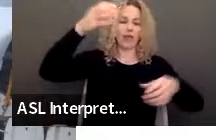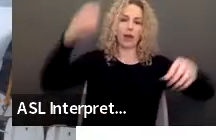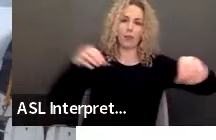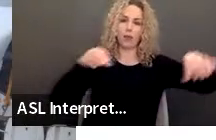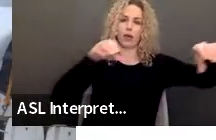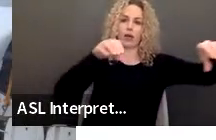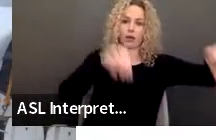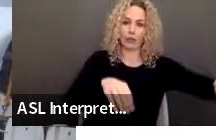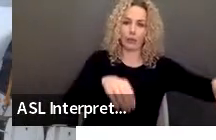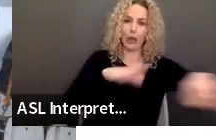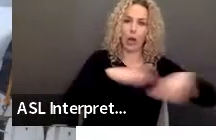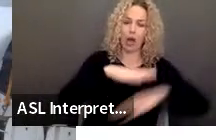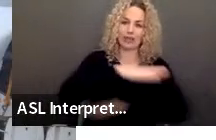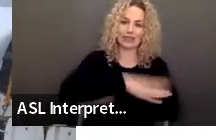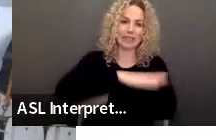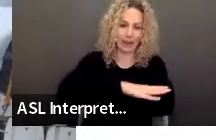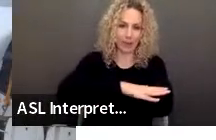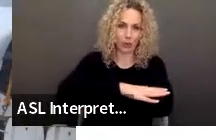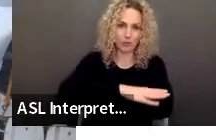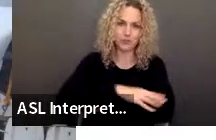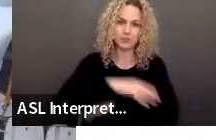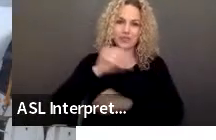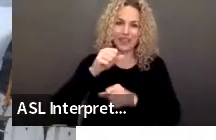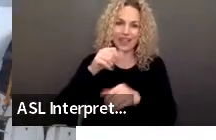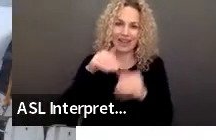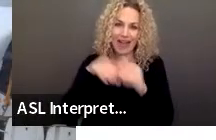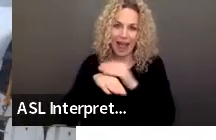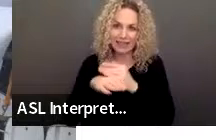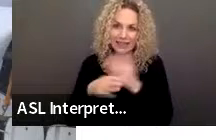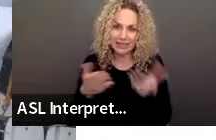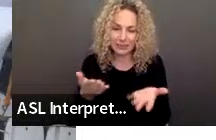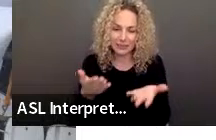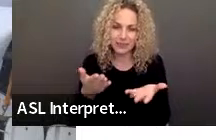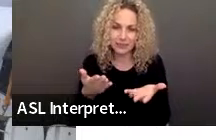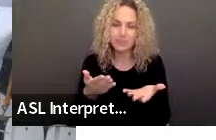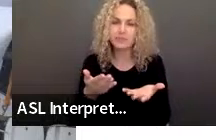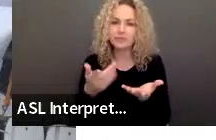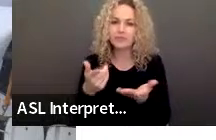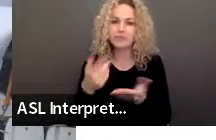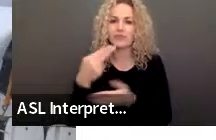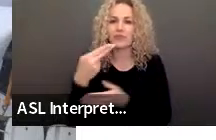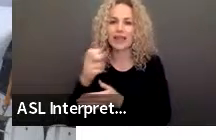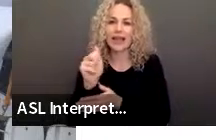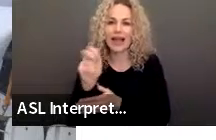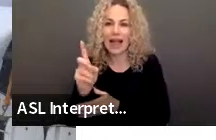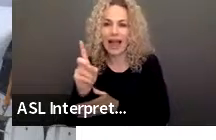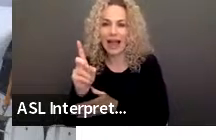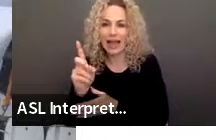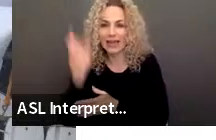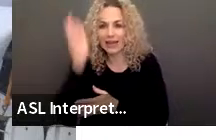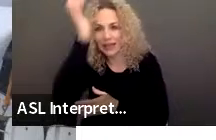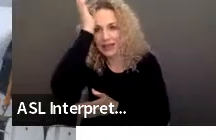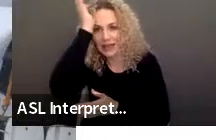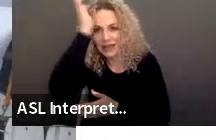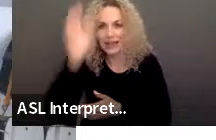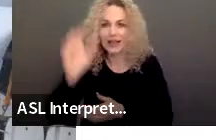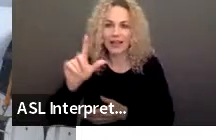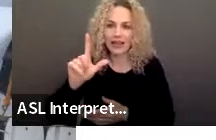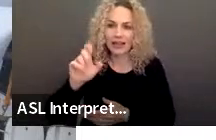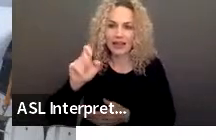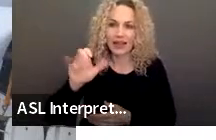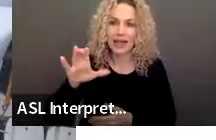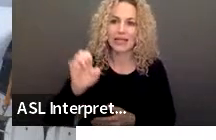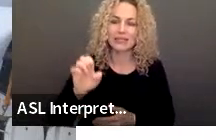can access that table can then access the product. In this case, these are head lettuces that are just coming